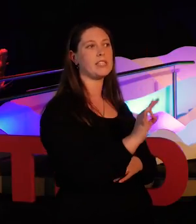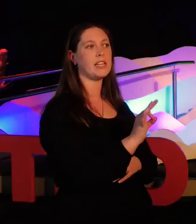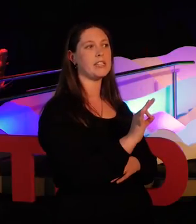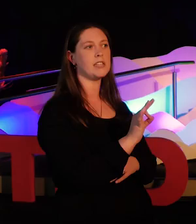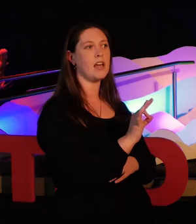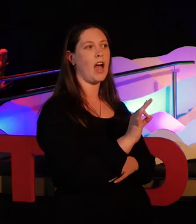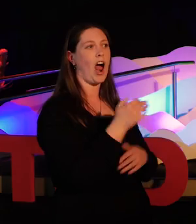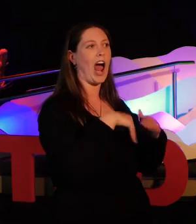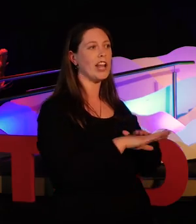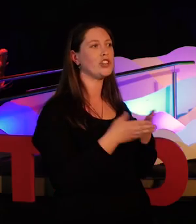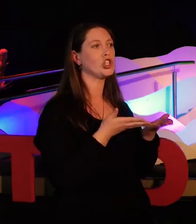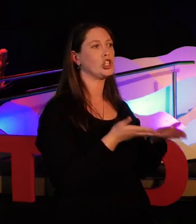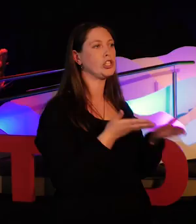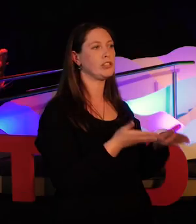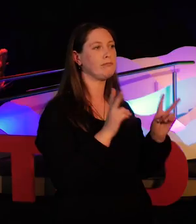10% undercooked.